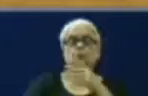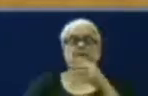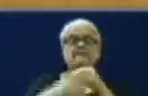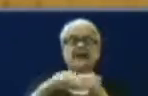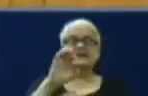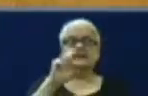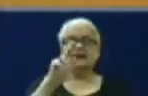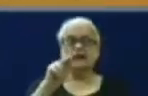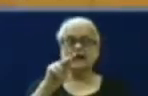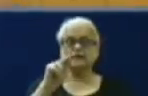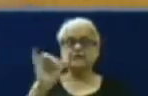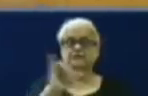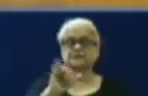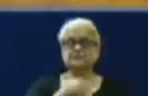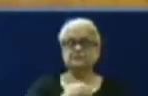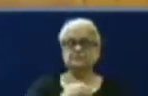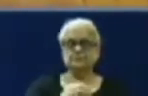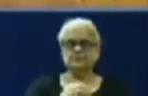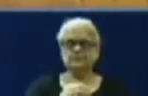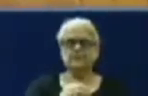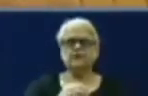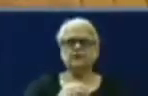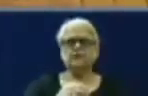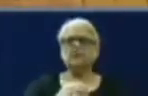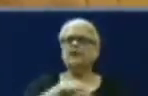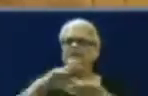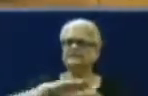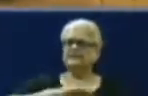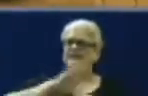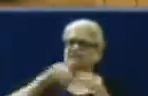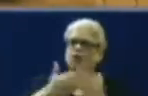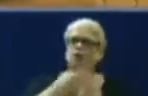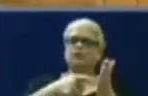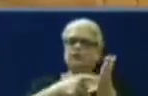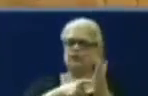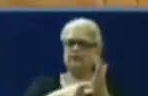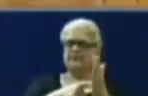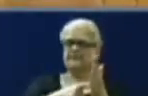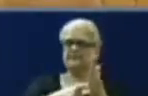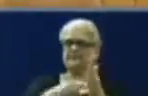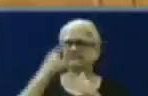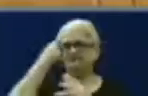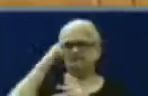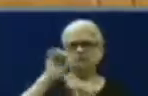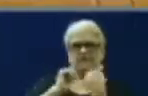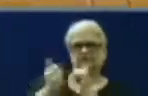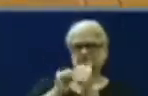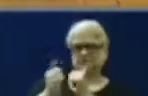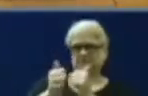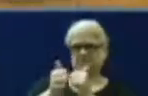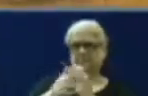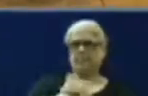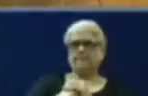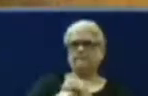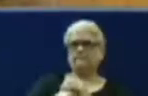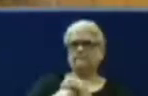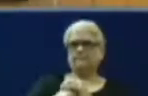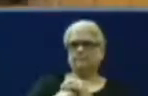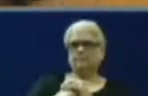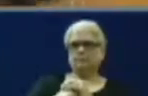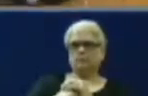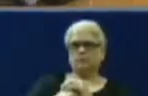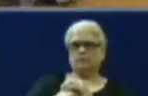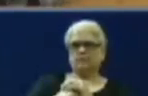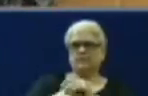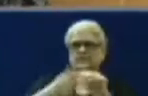have used all four motors to meet the requirements of the Bank Shot Challenge already described in our presentation. Each of the motors